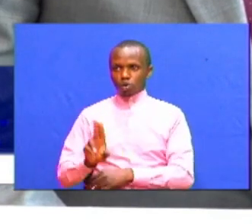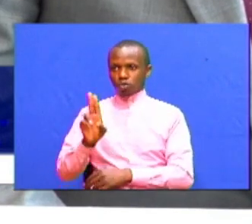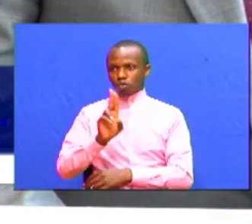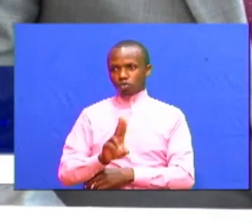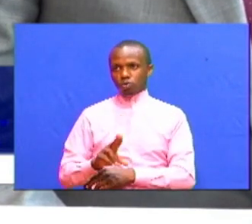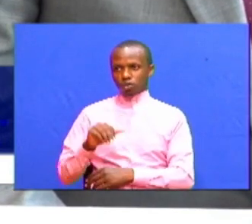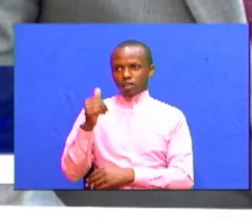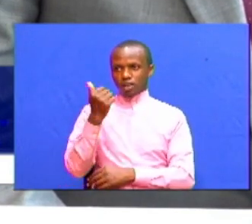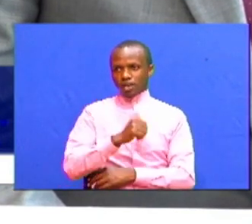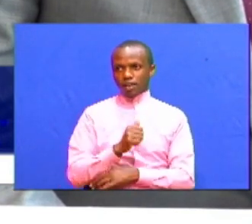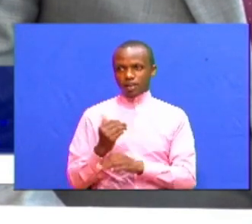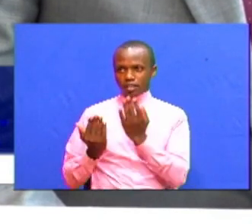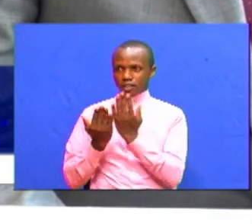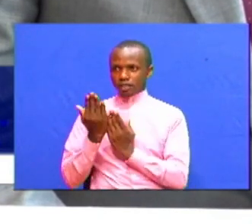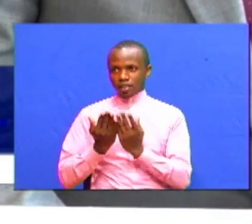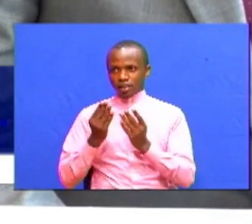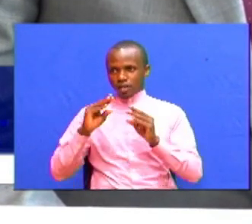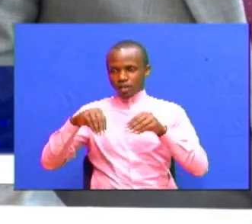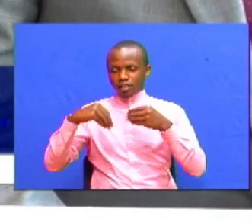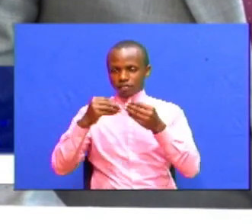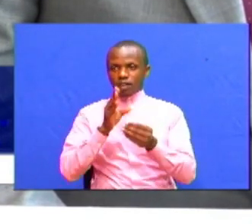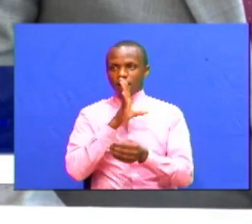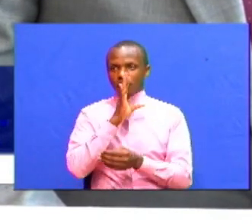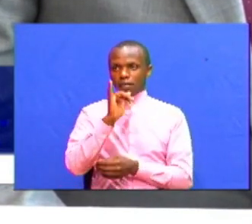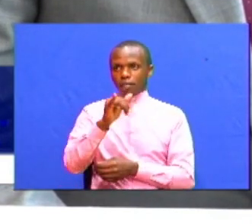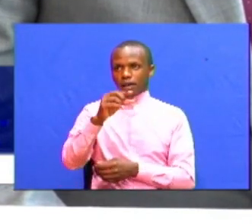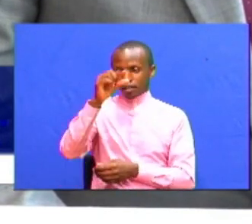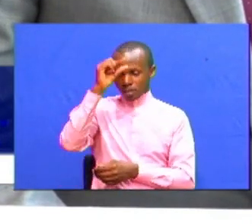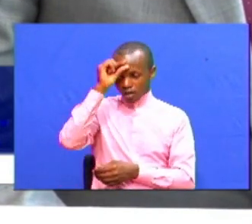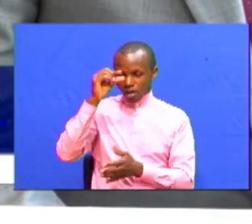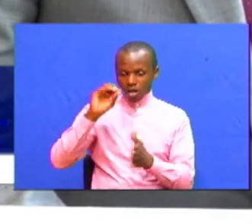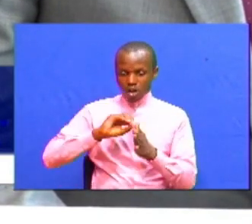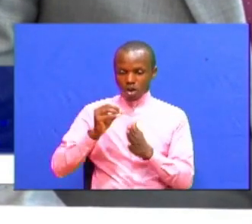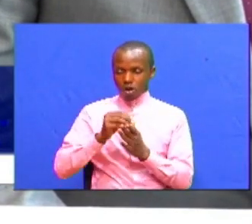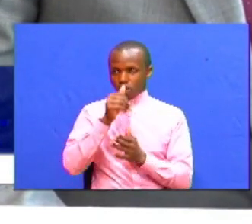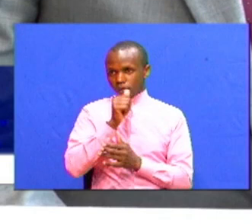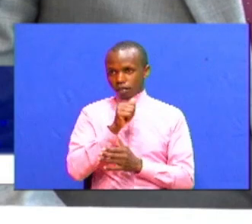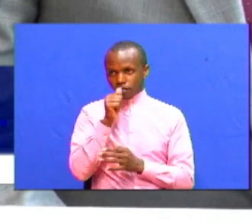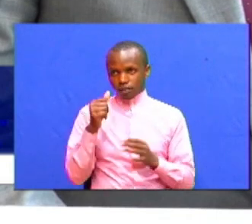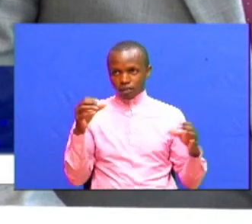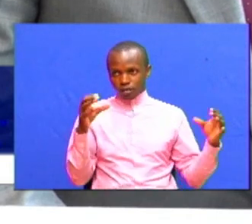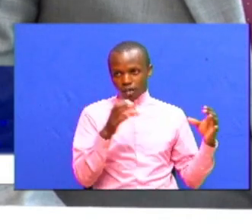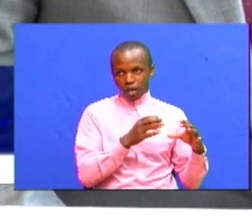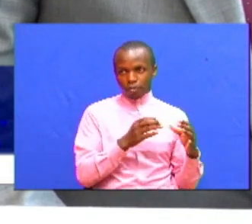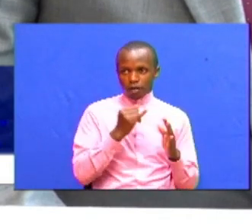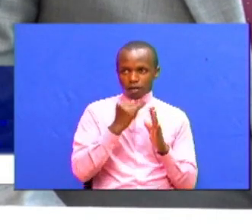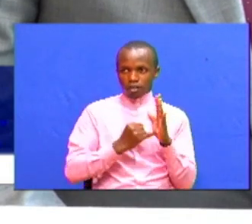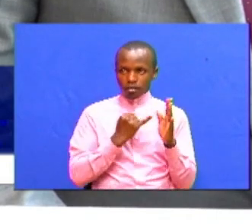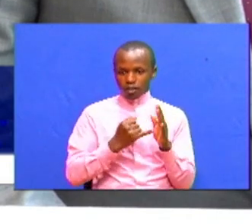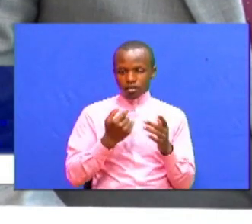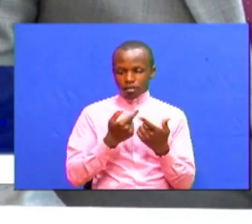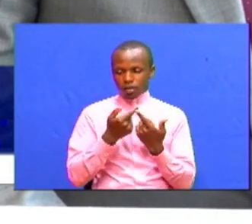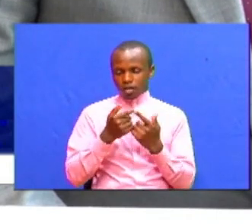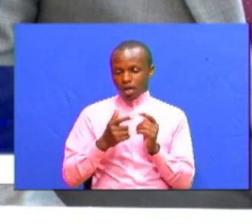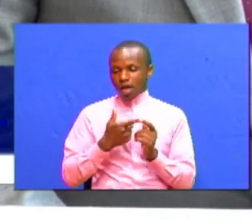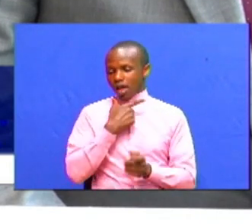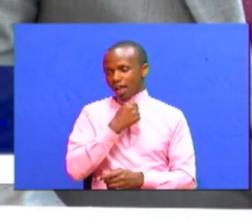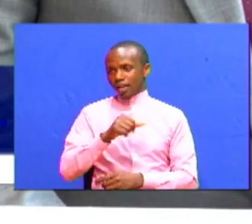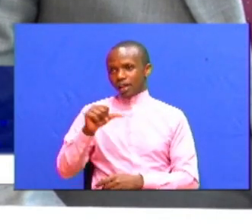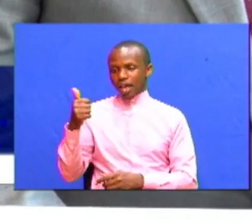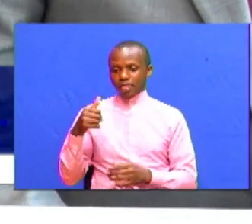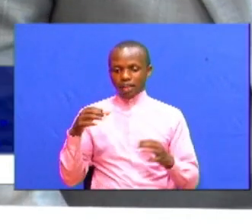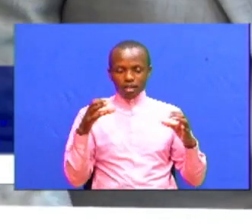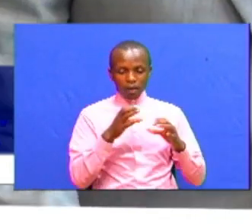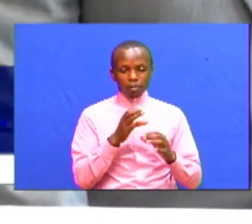any services that are provided by government or private sector companies with ease, just like everybody else. They do not